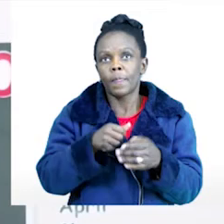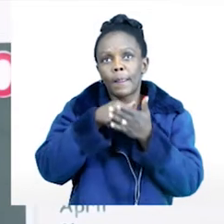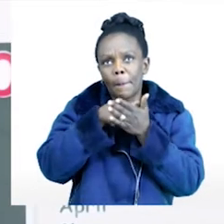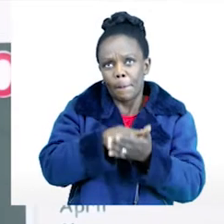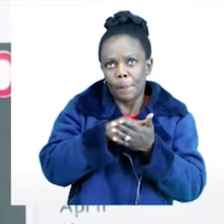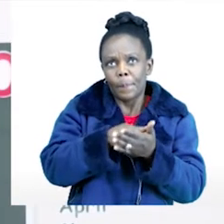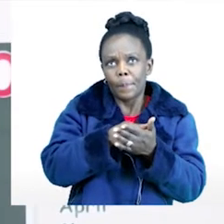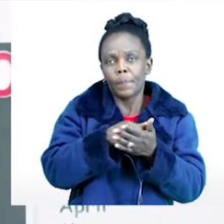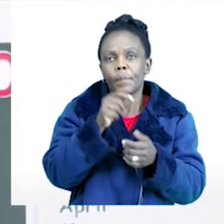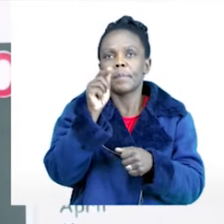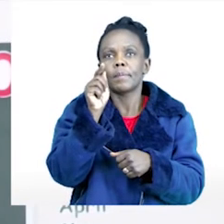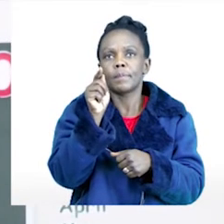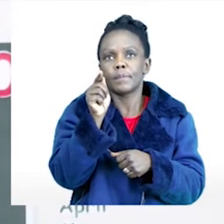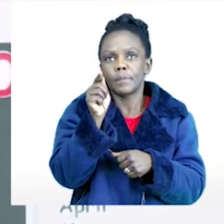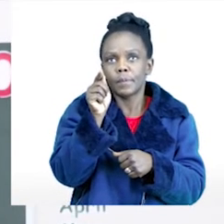ready?